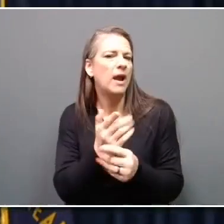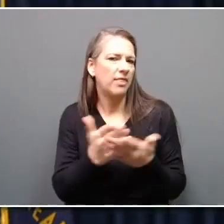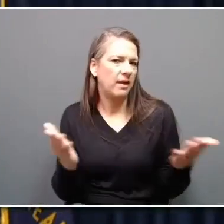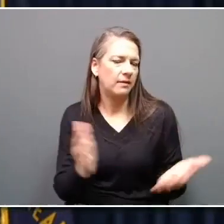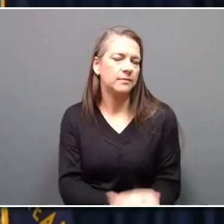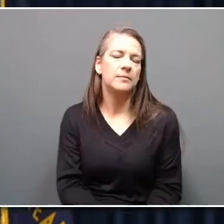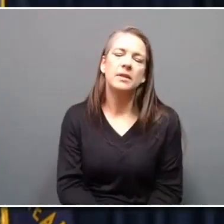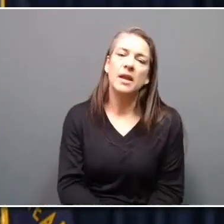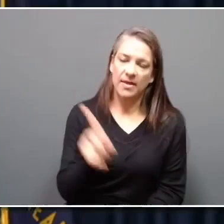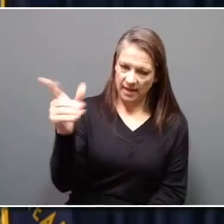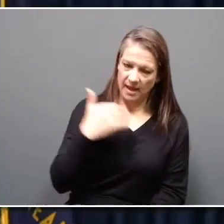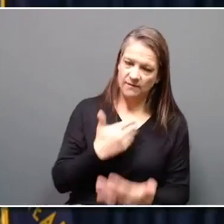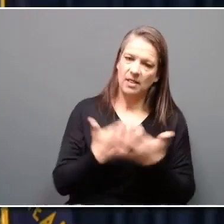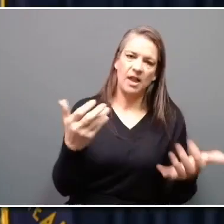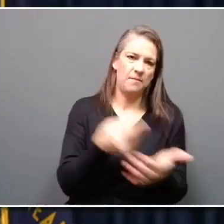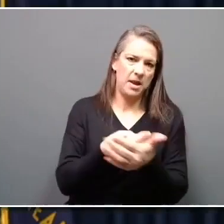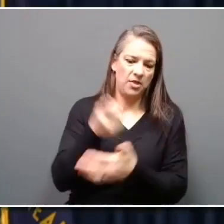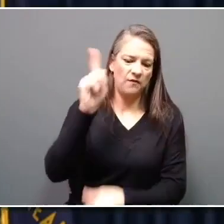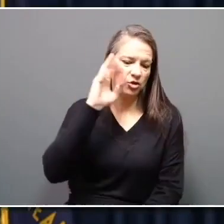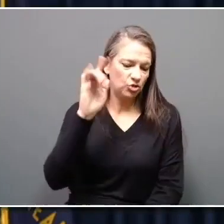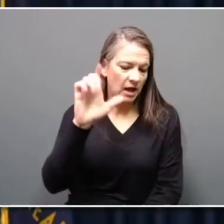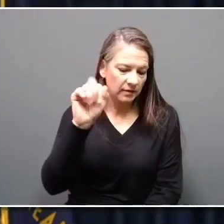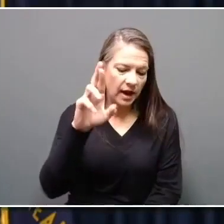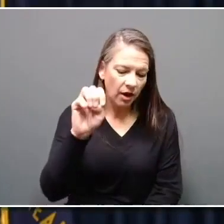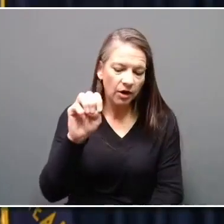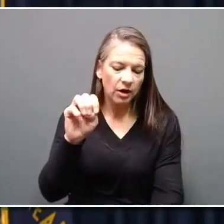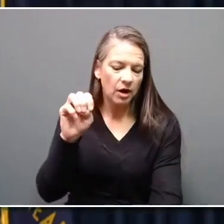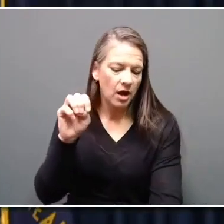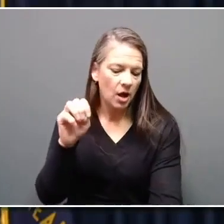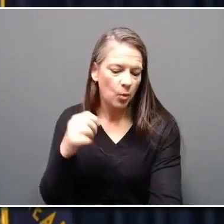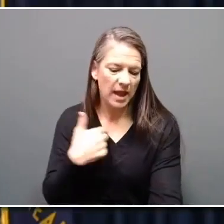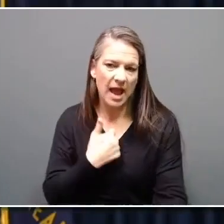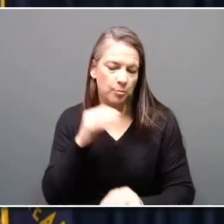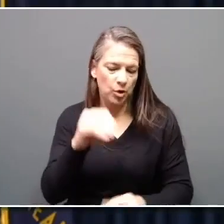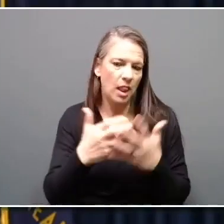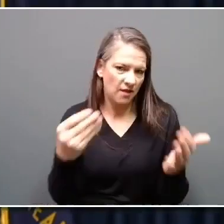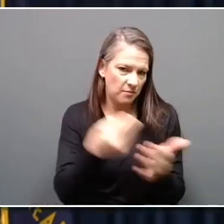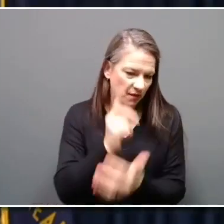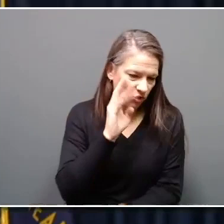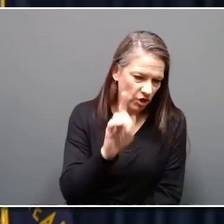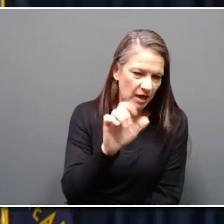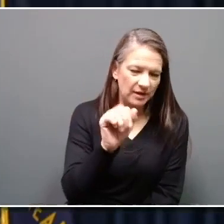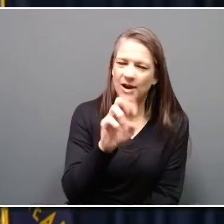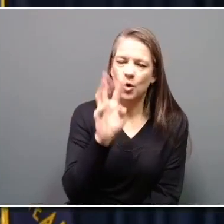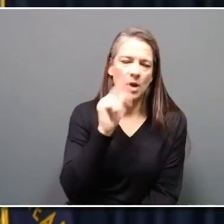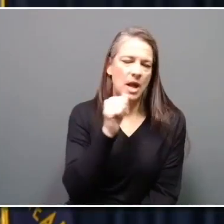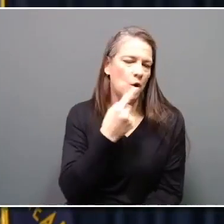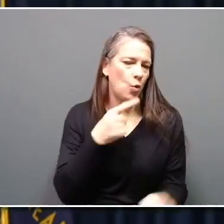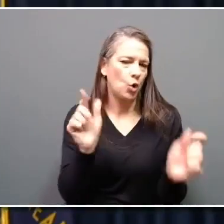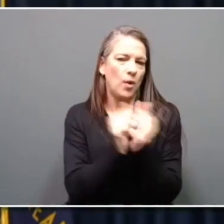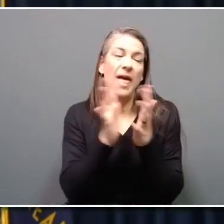they have a significant amount of money in there for childcare. We put a significant amount of money in there for childcare. It's not going to work without universal